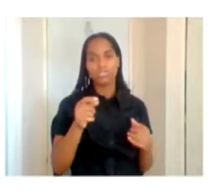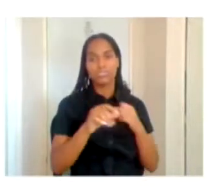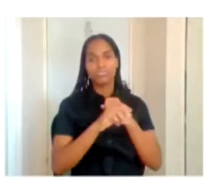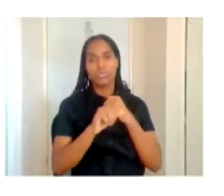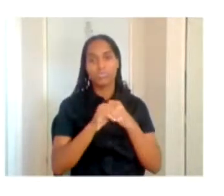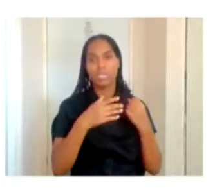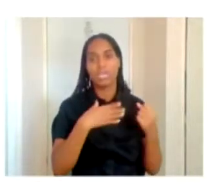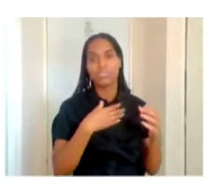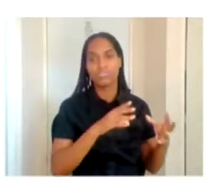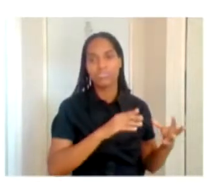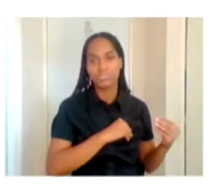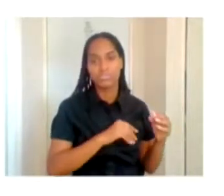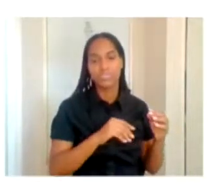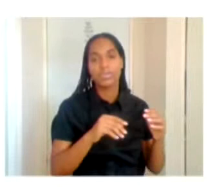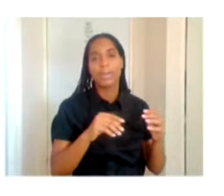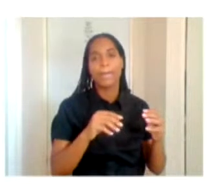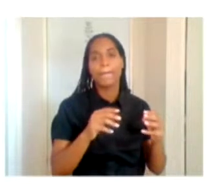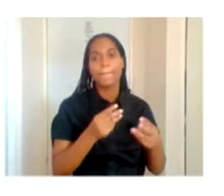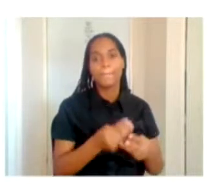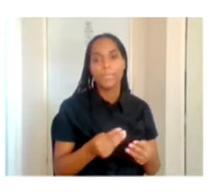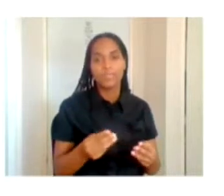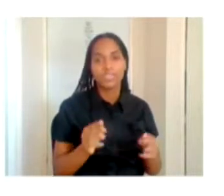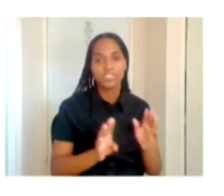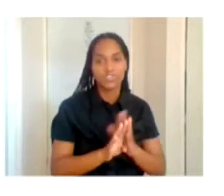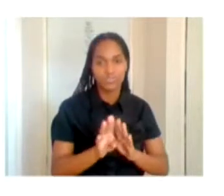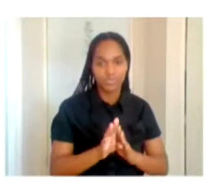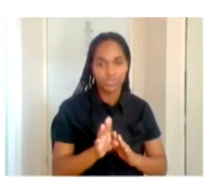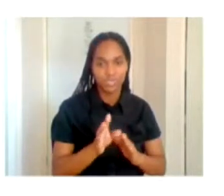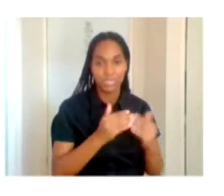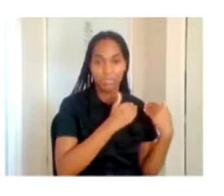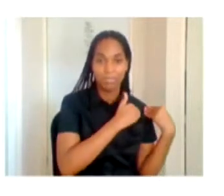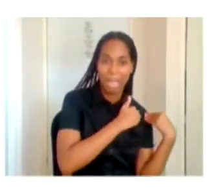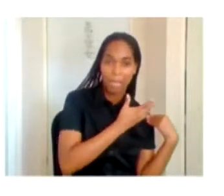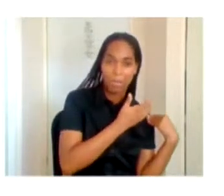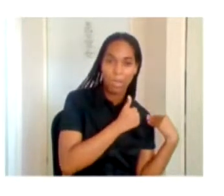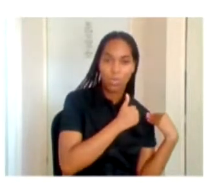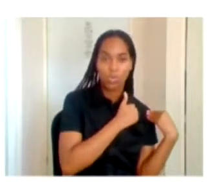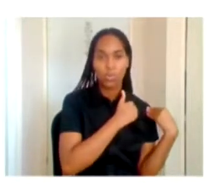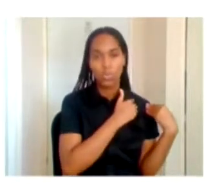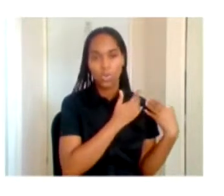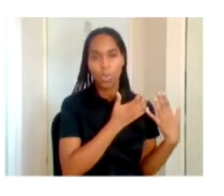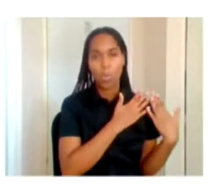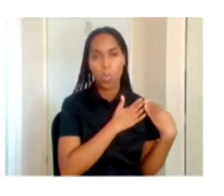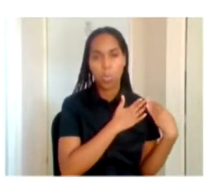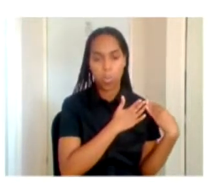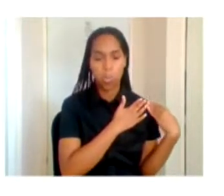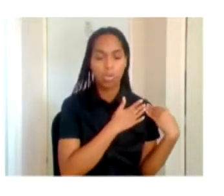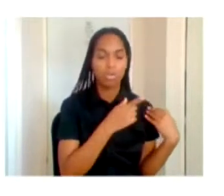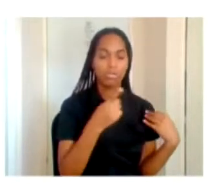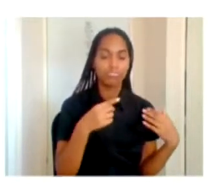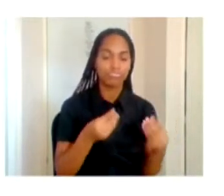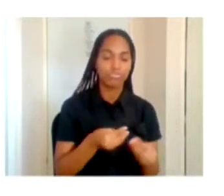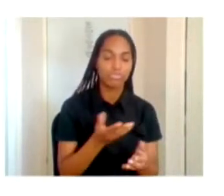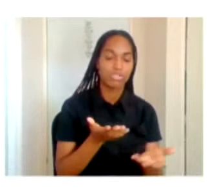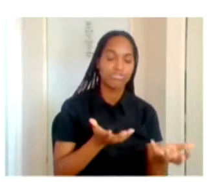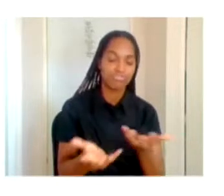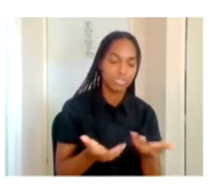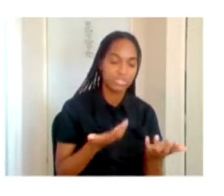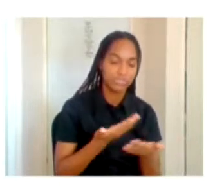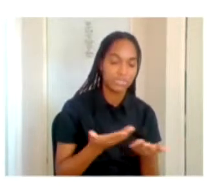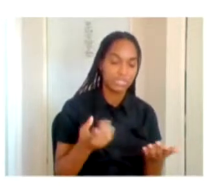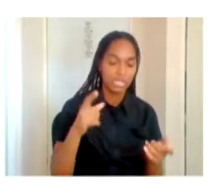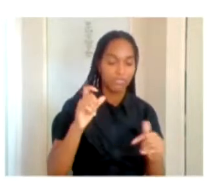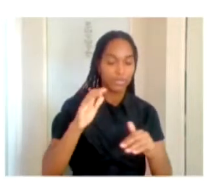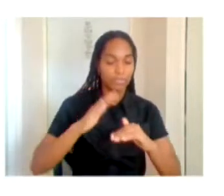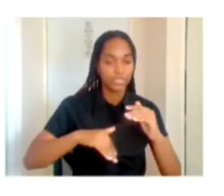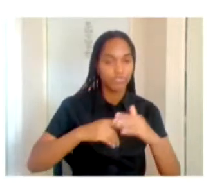manufacturer development burden. So if you can imagine, like the receivers now, for a lot of the interactive stuff, they have to build from the bottom